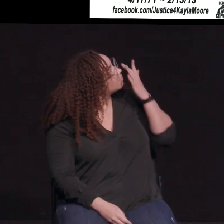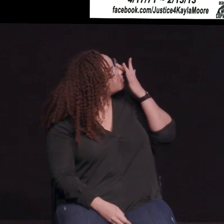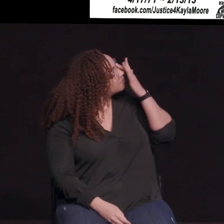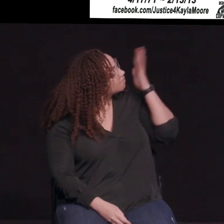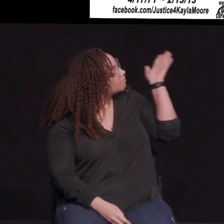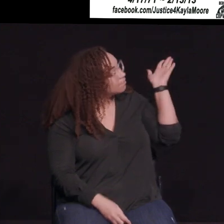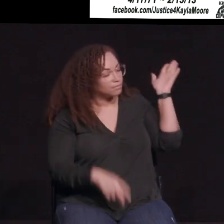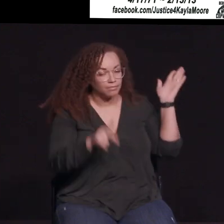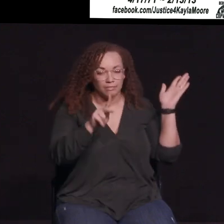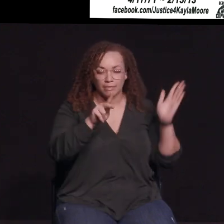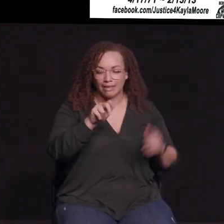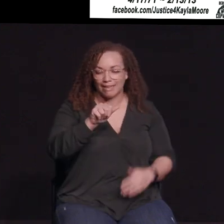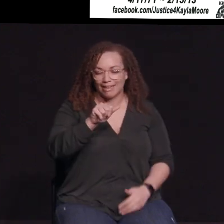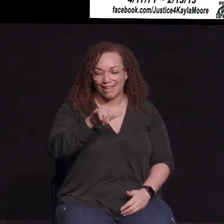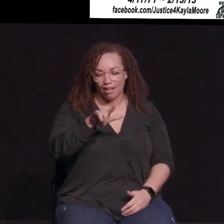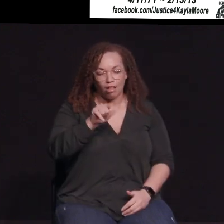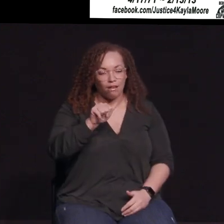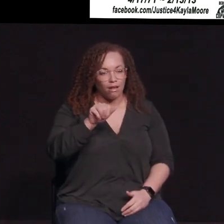Kayla Moore.